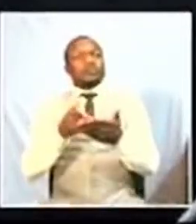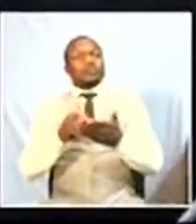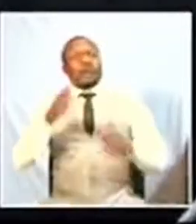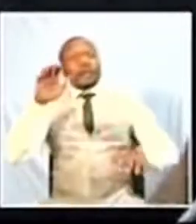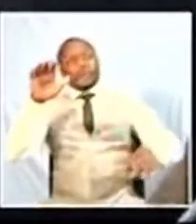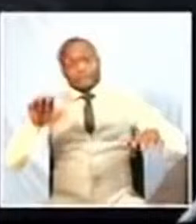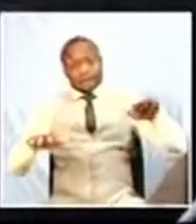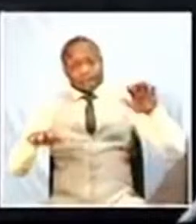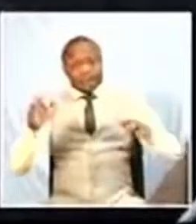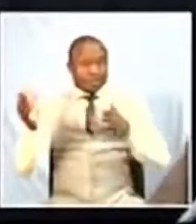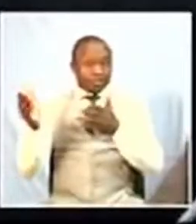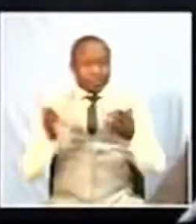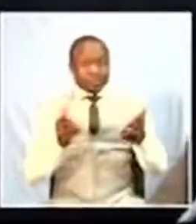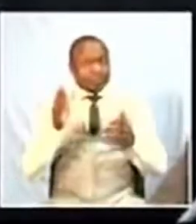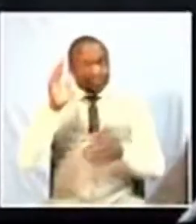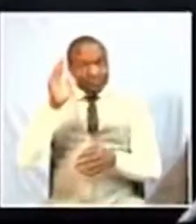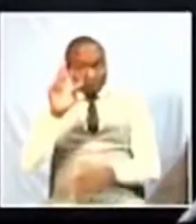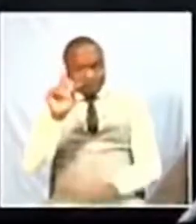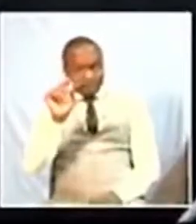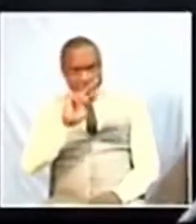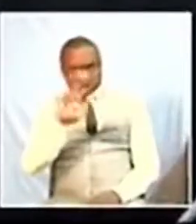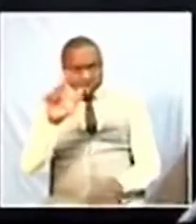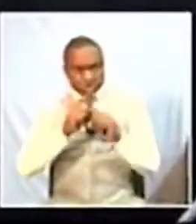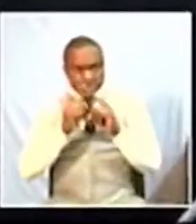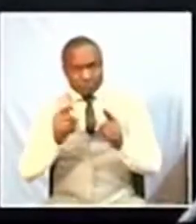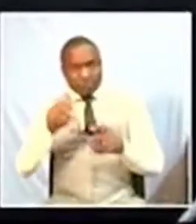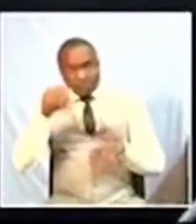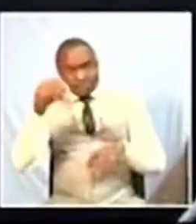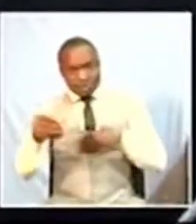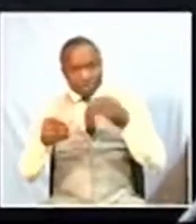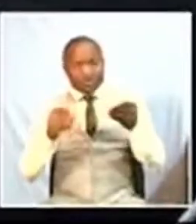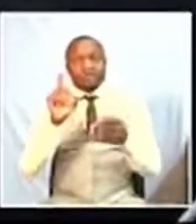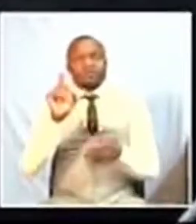brought forward from 2023 but spent in 2024,